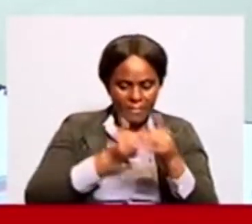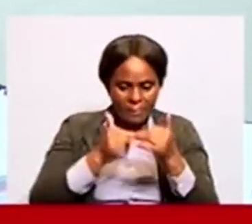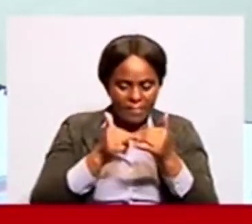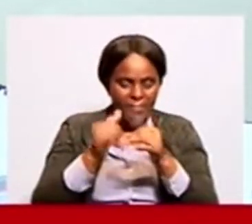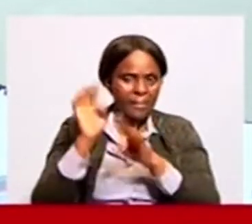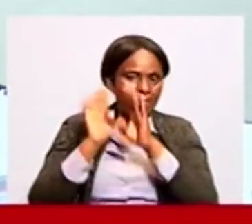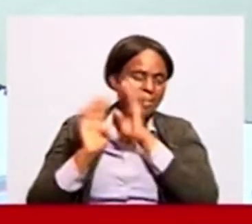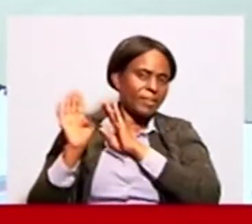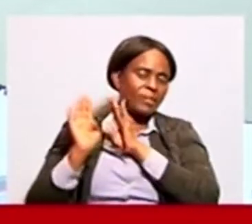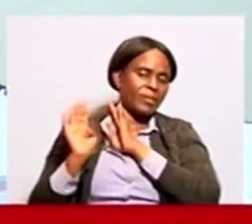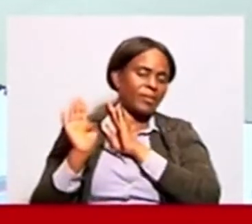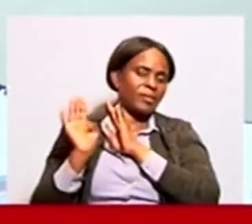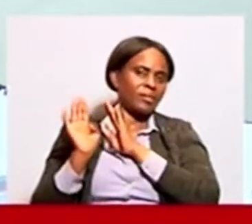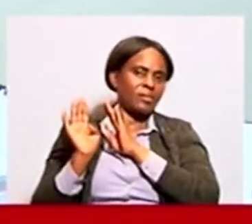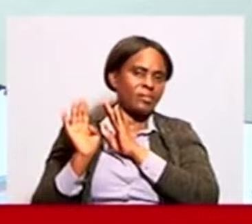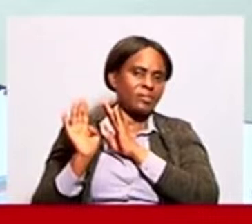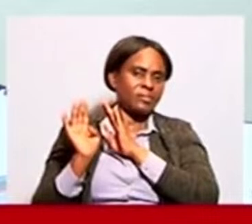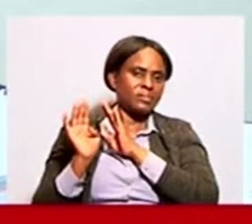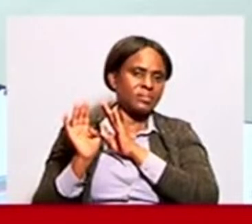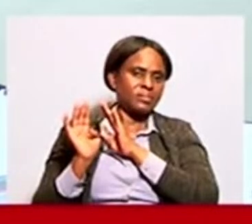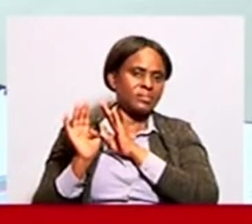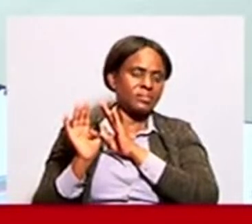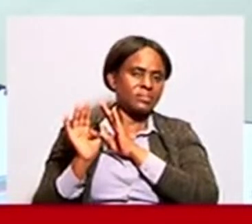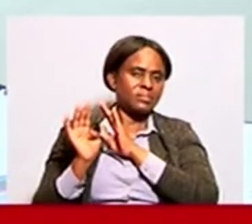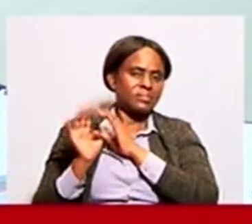aback and we should,